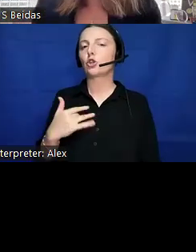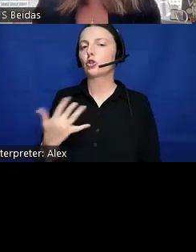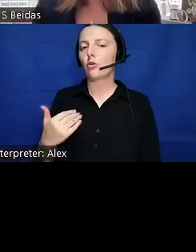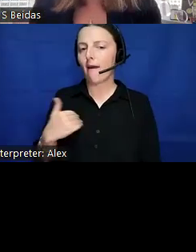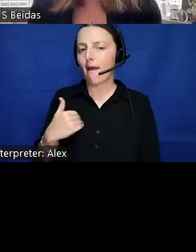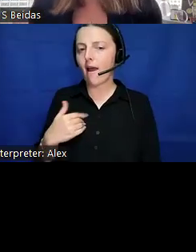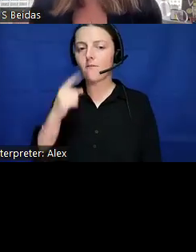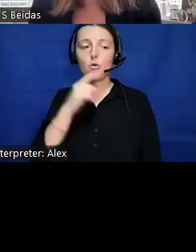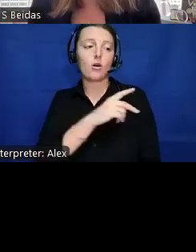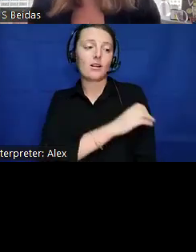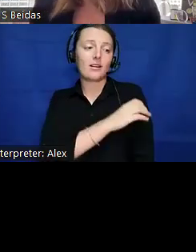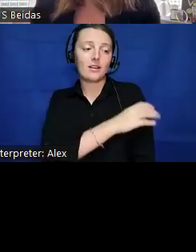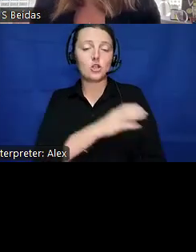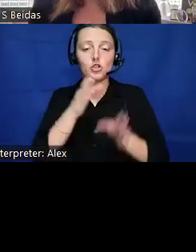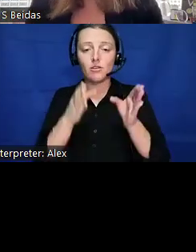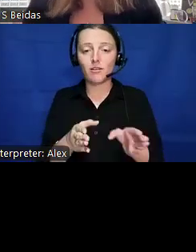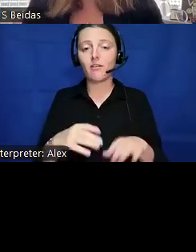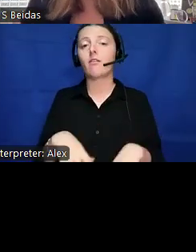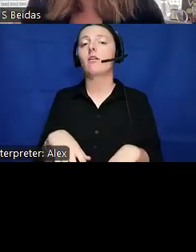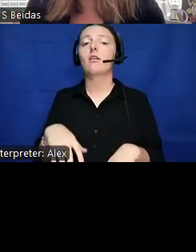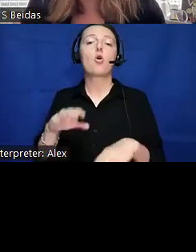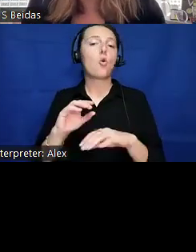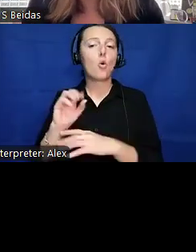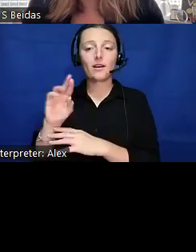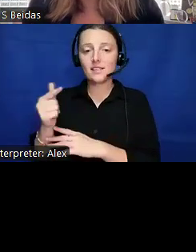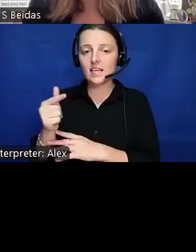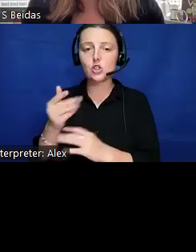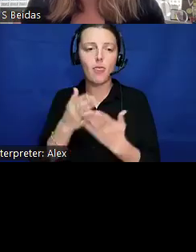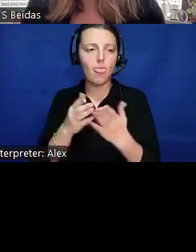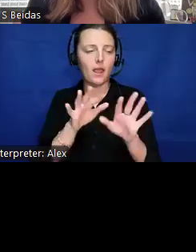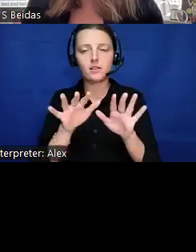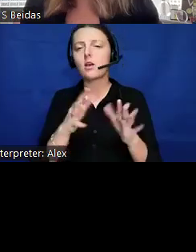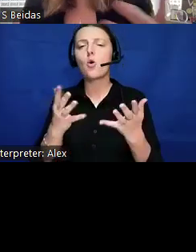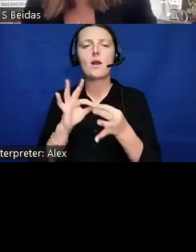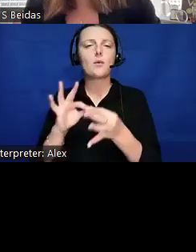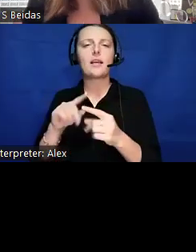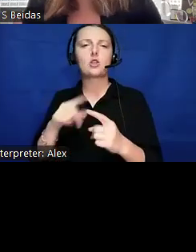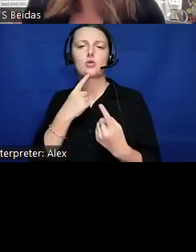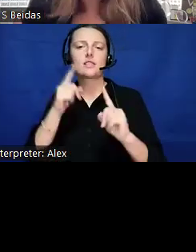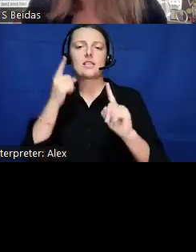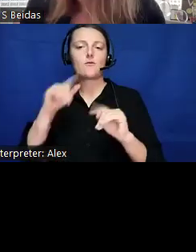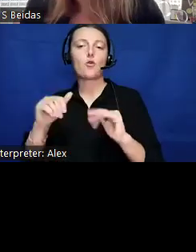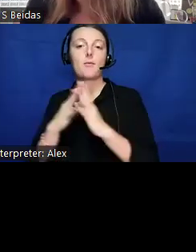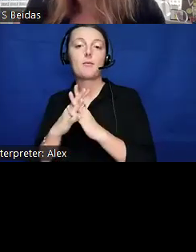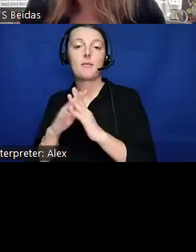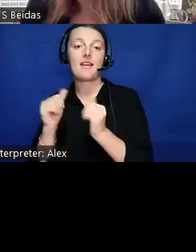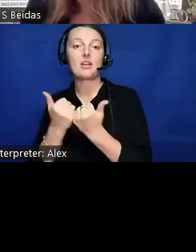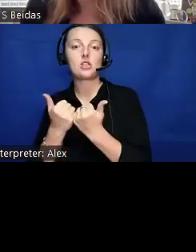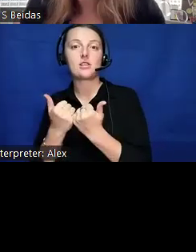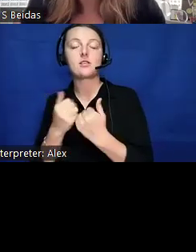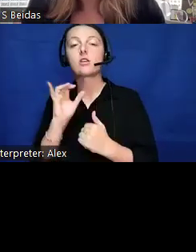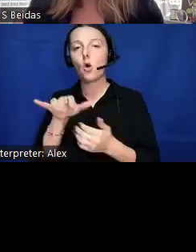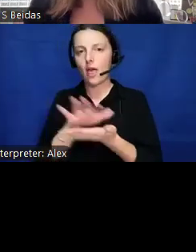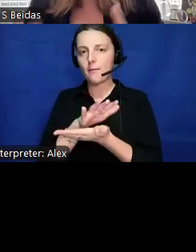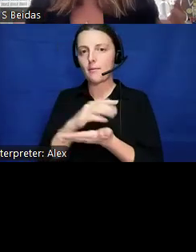what organizational factors were related to success for implementing agencies. And so we were able to write that paper,